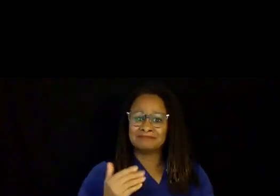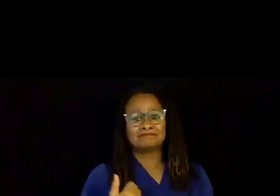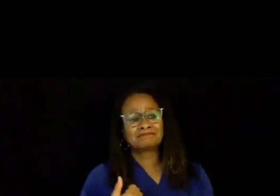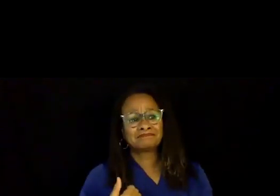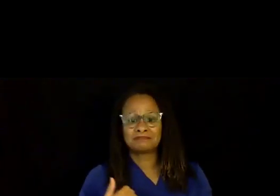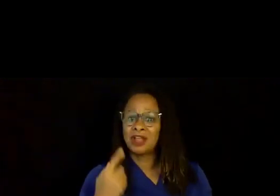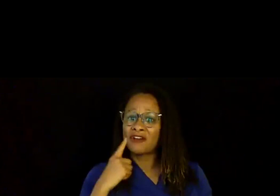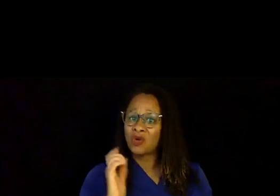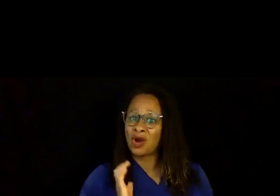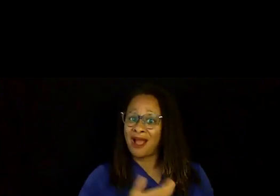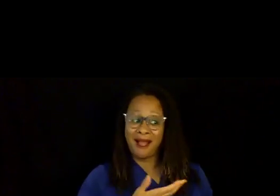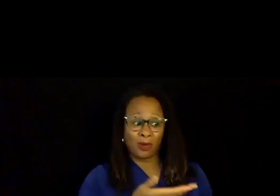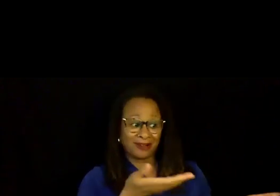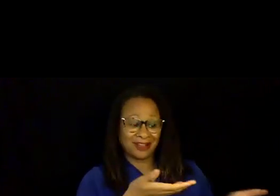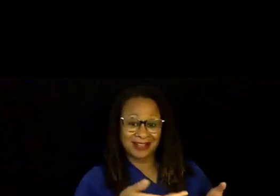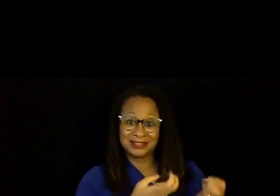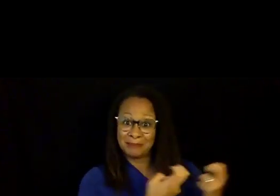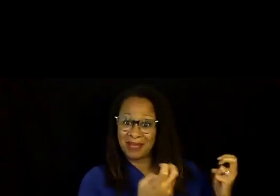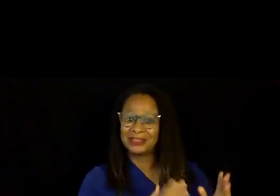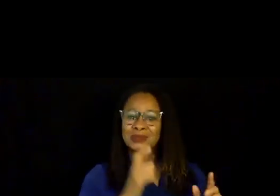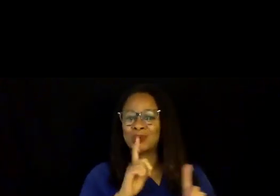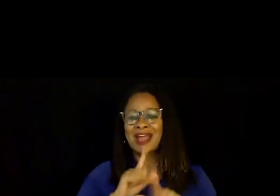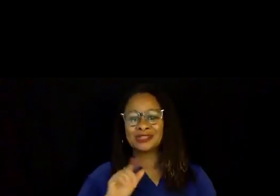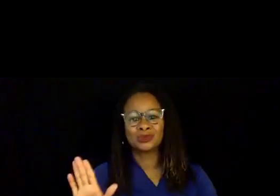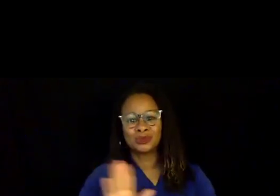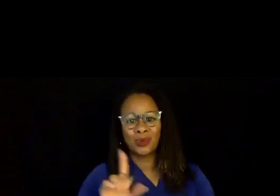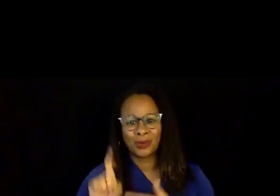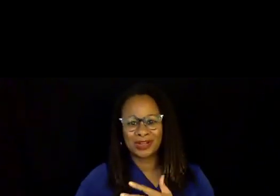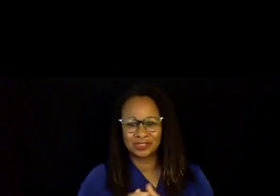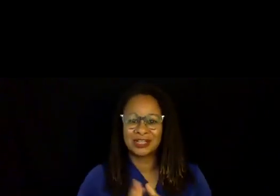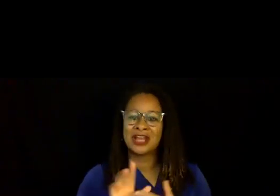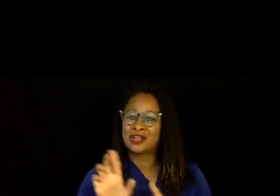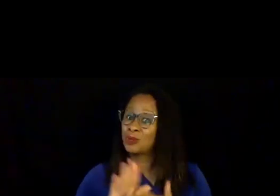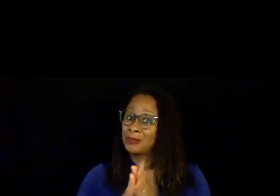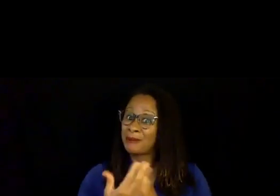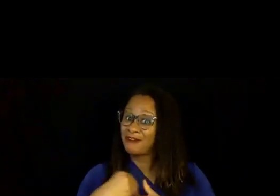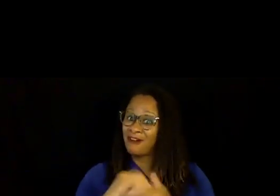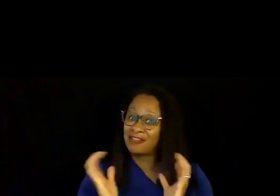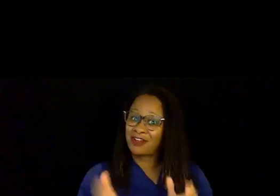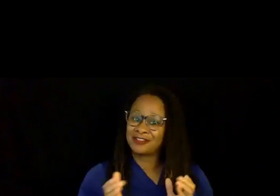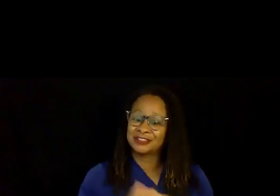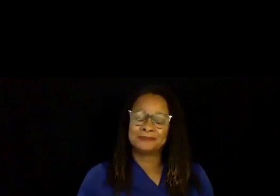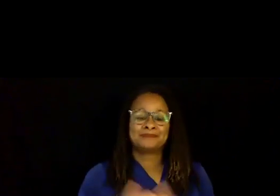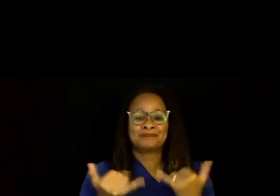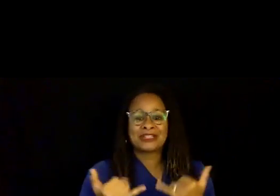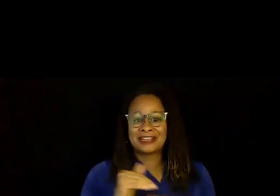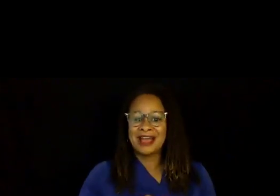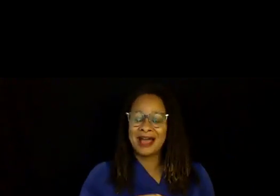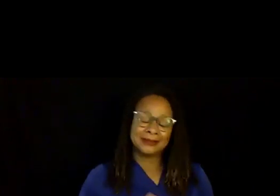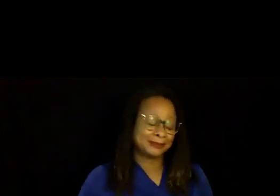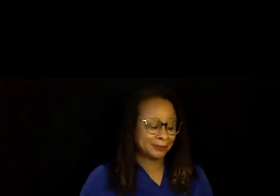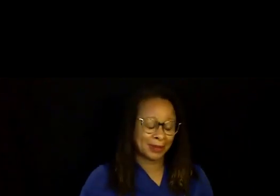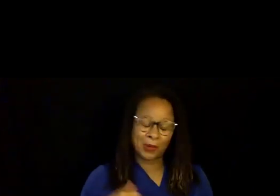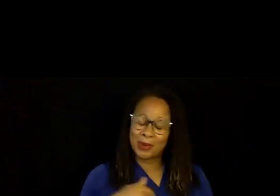esteemed guests to answer your questions and for you to engage in the conversation. Tonight, you are just in for an